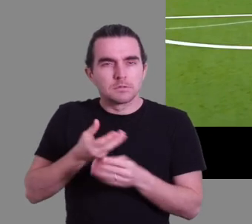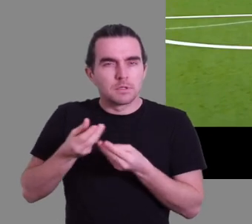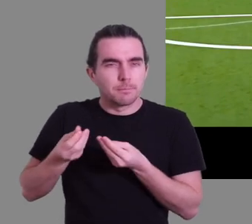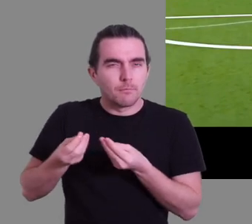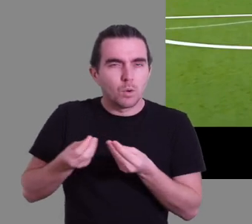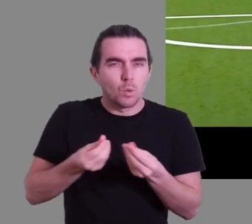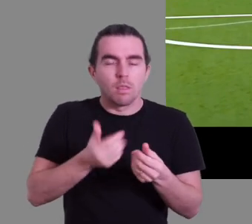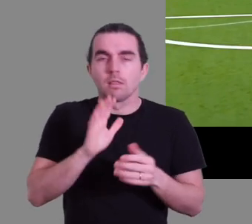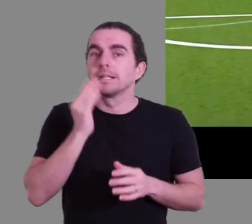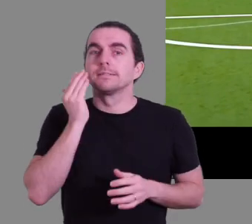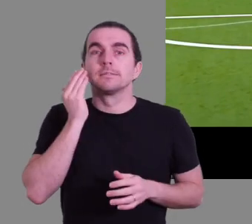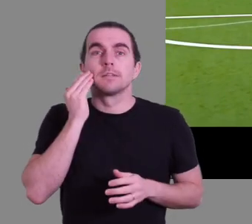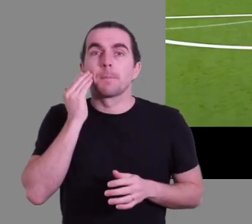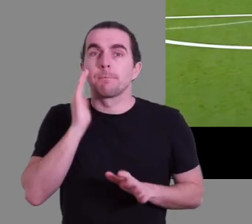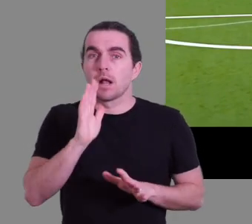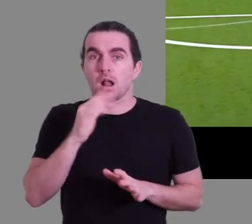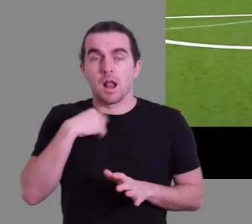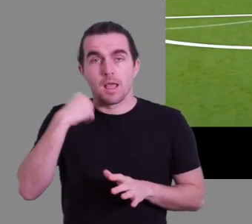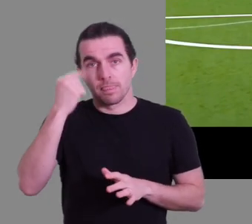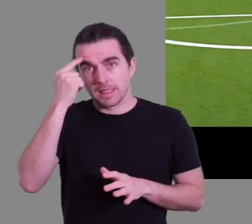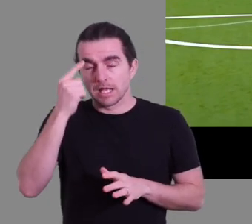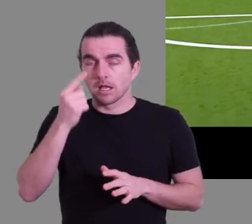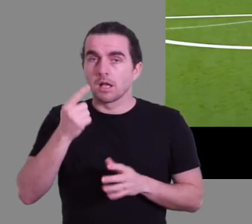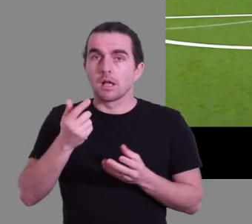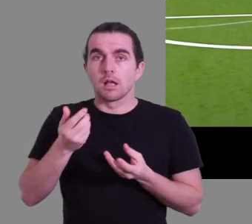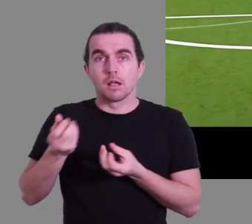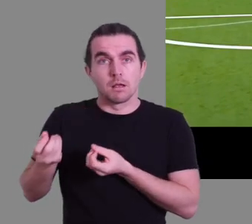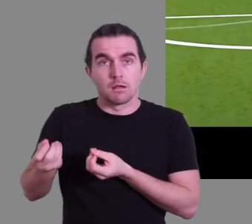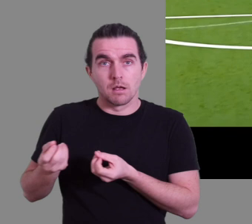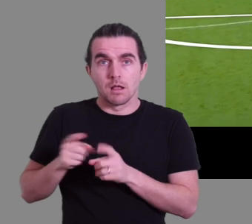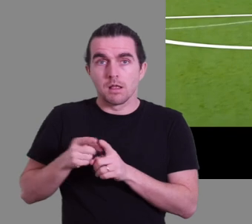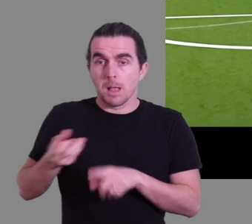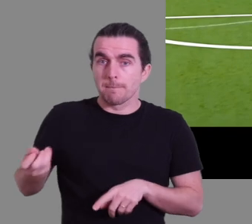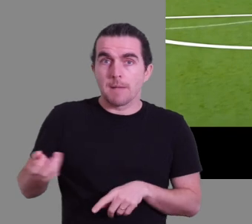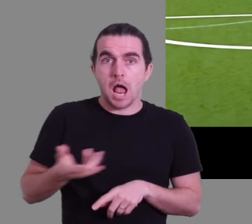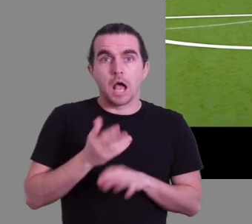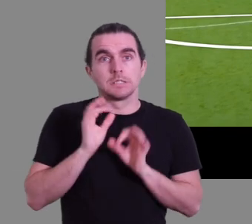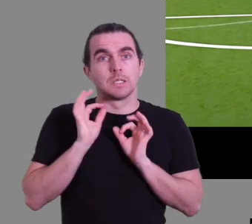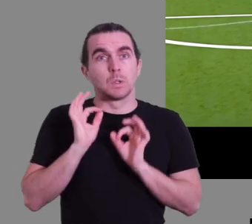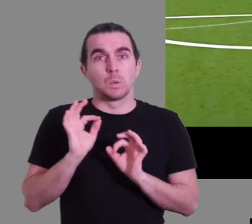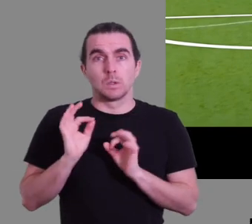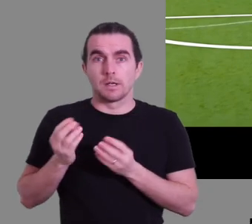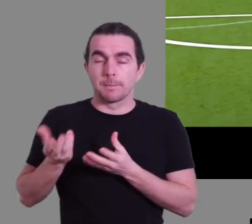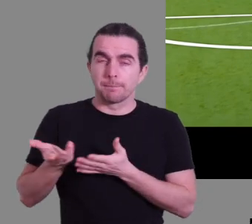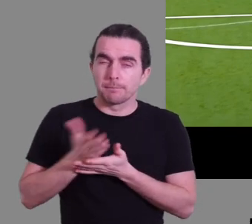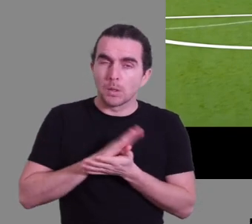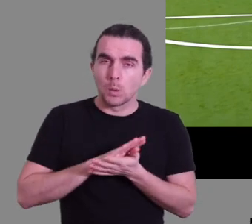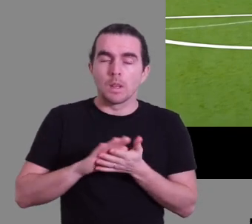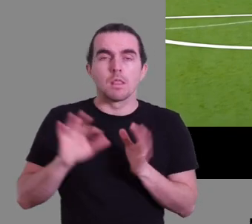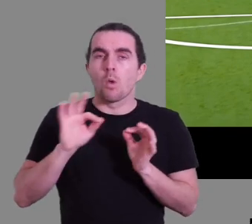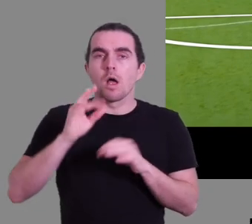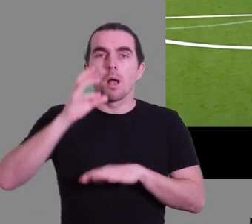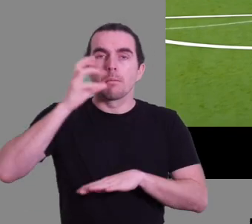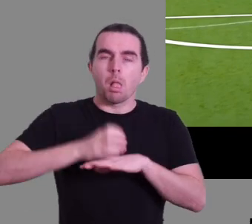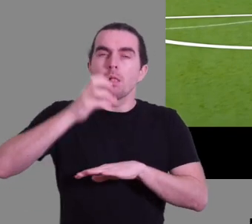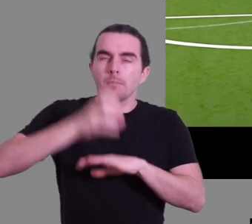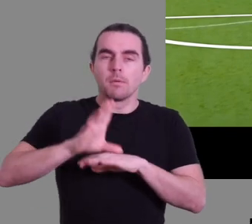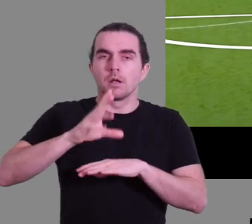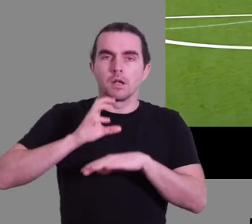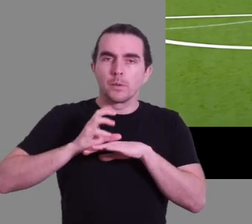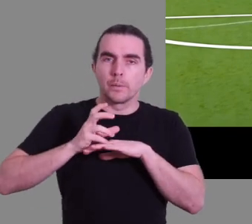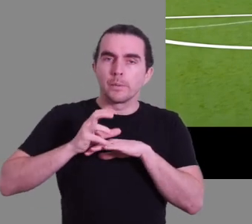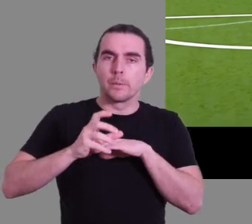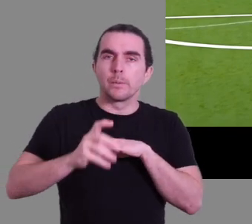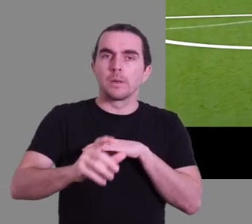Paul? I like the idea of smoothing the pass. It's the quality of the pass. Does it come smooth, so it's not